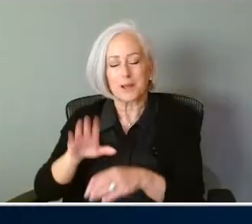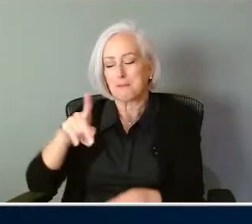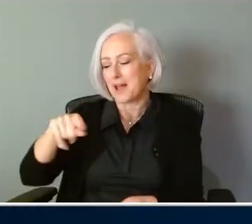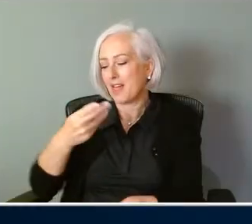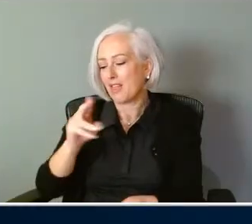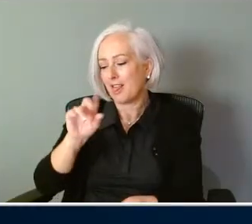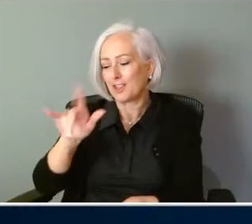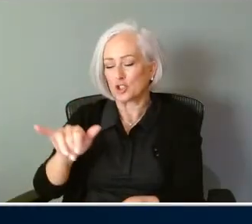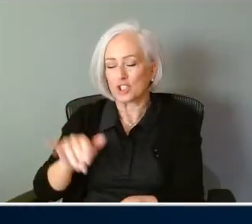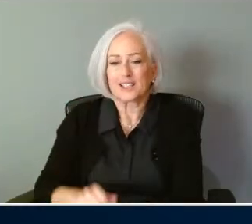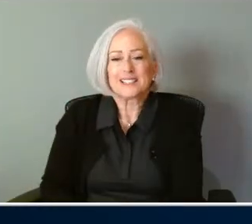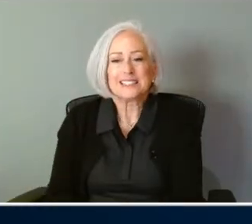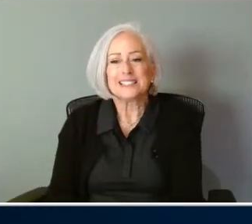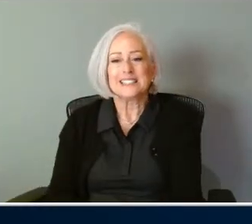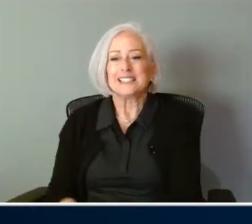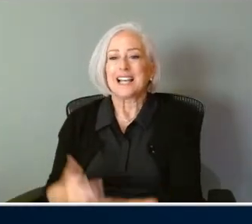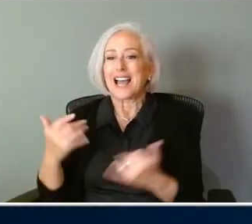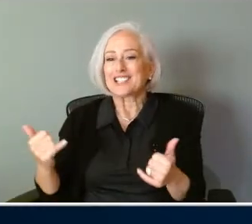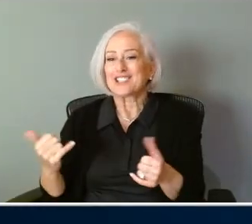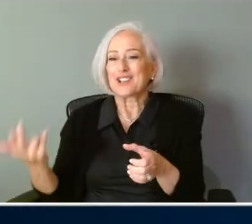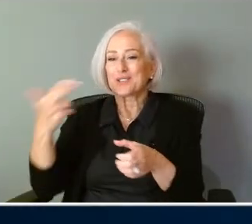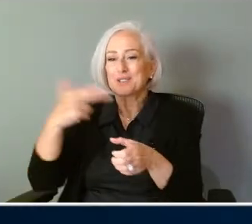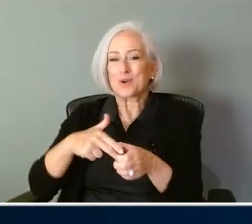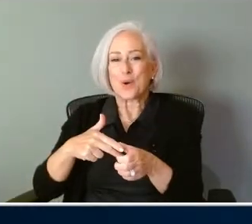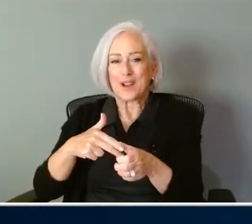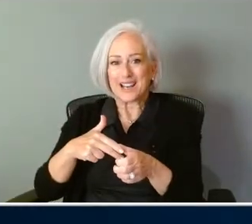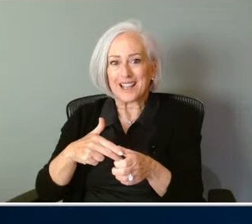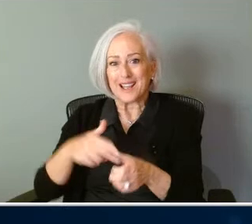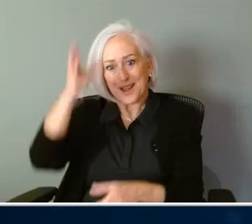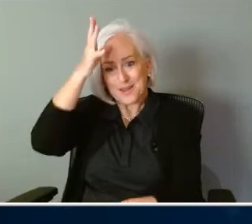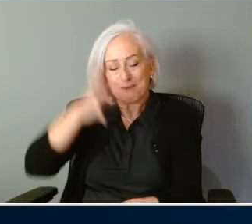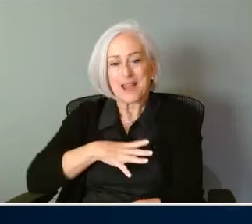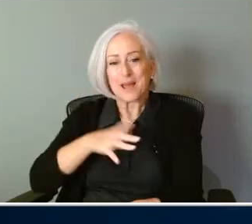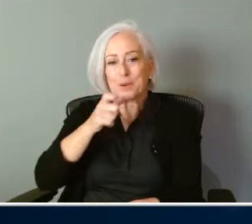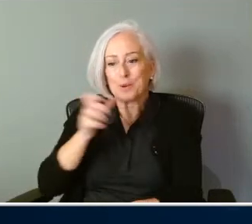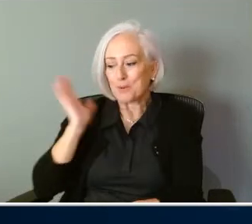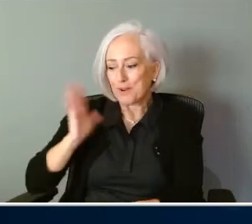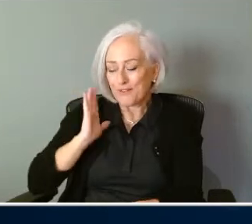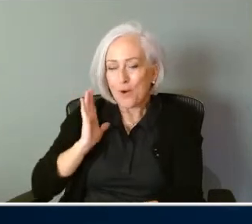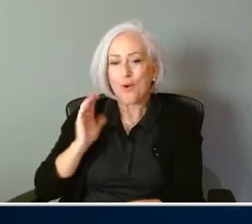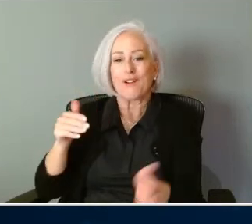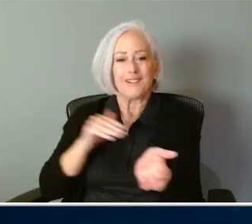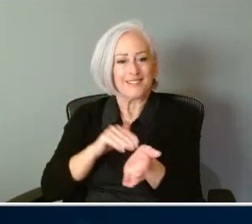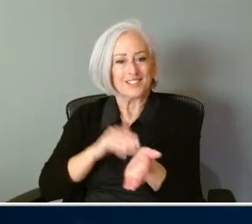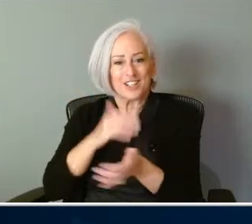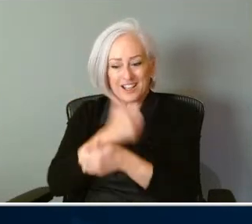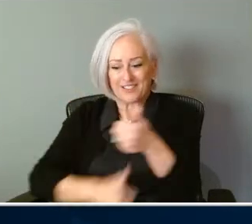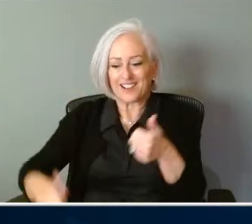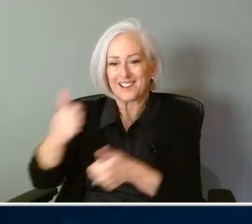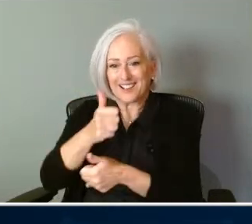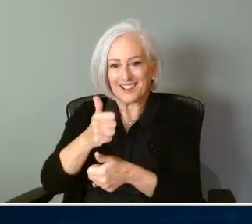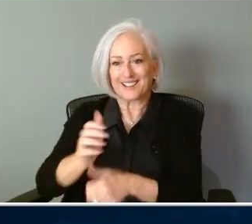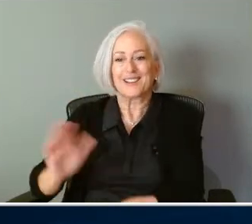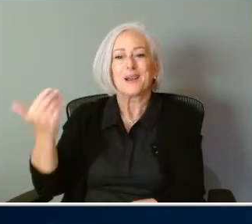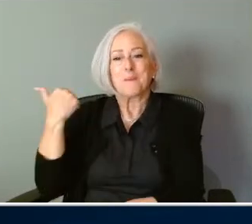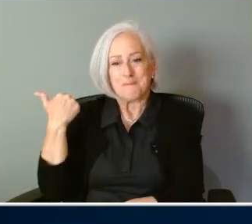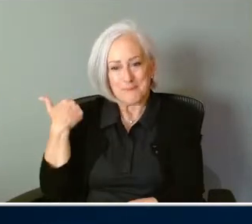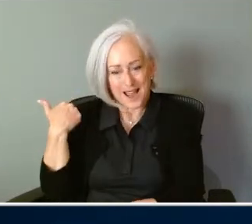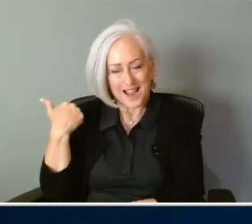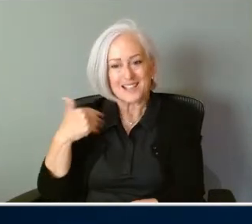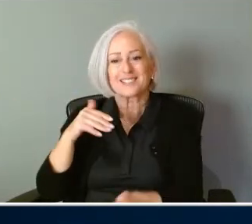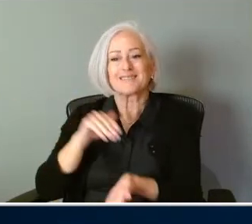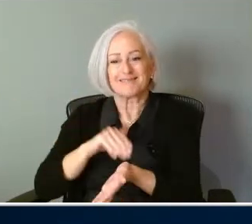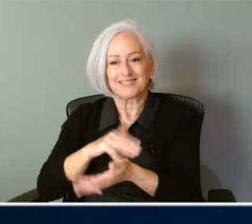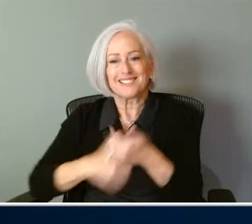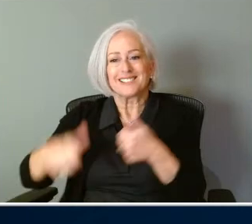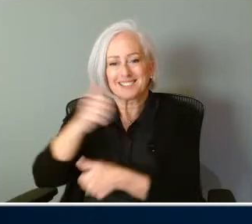us remotely this morning is the guy who used to have Dr. Holzerlein's job. Dr. Terry Suey is the former physician-in-chief at the Cancer Center.